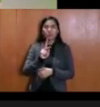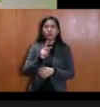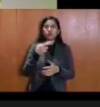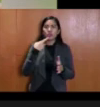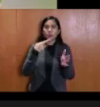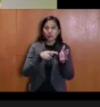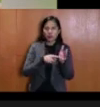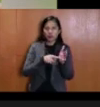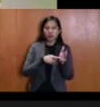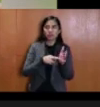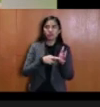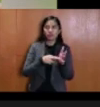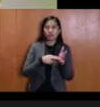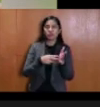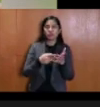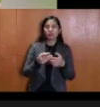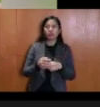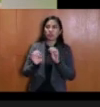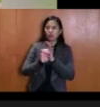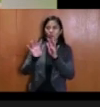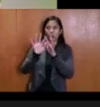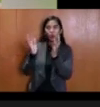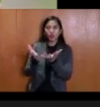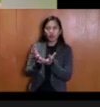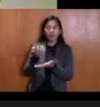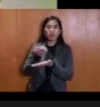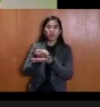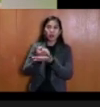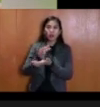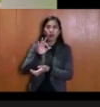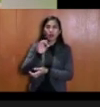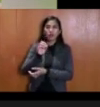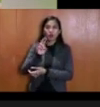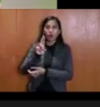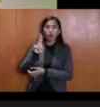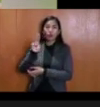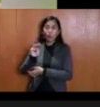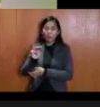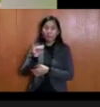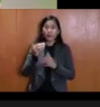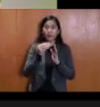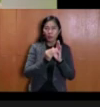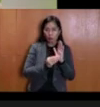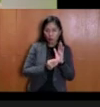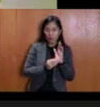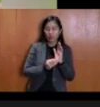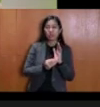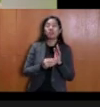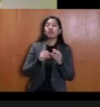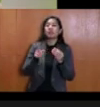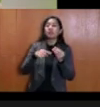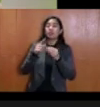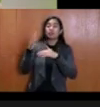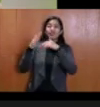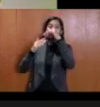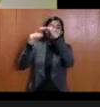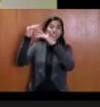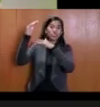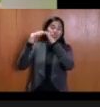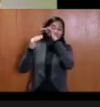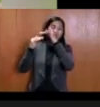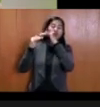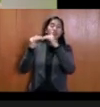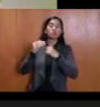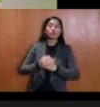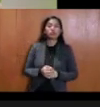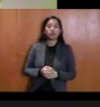by organizations such as the World Economic Forum. And in the case of infrastructure, we're dealing